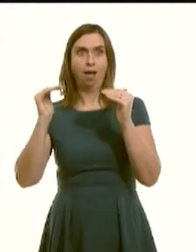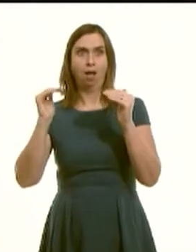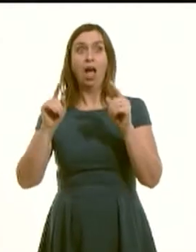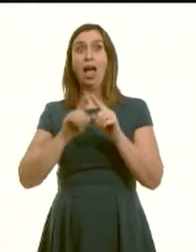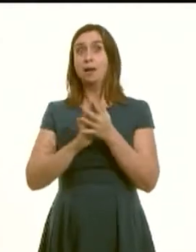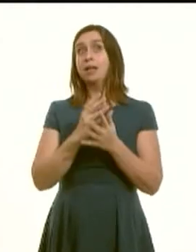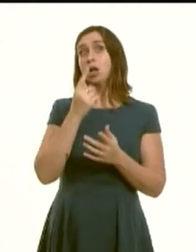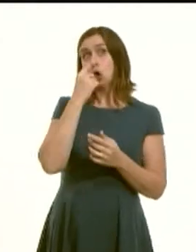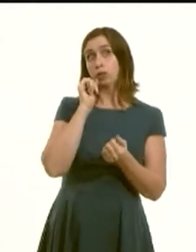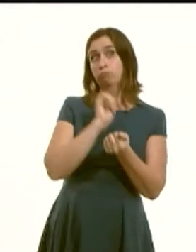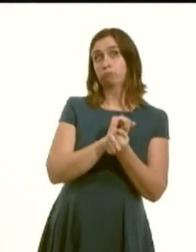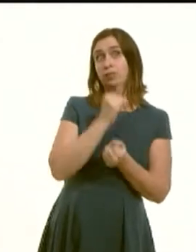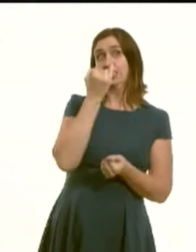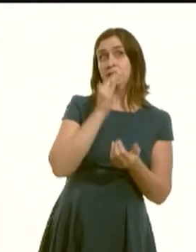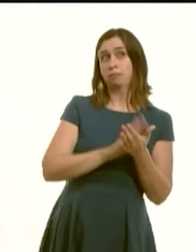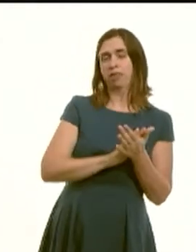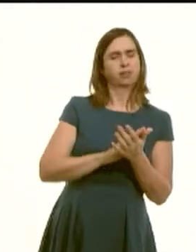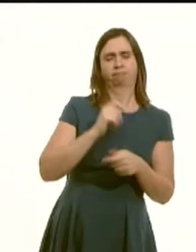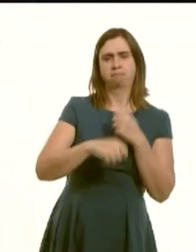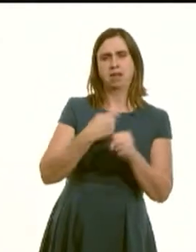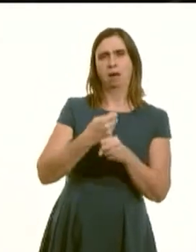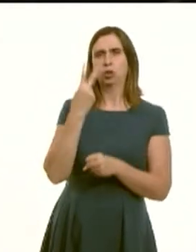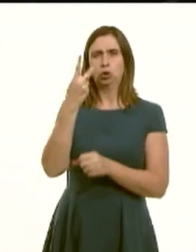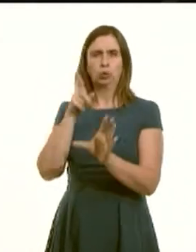up from 6 months to 2 years for very serious